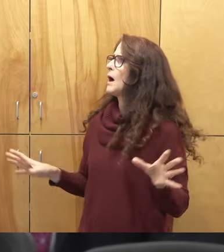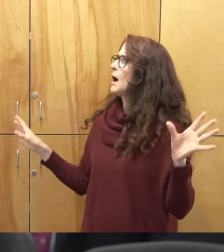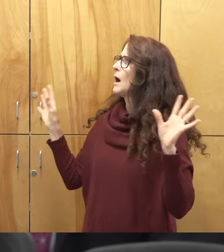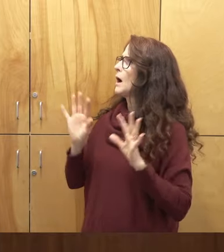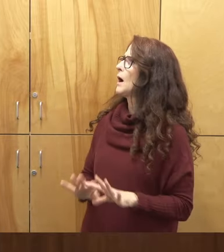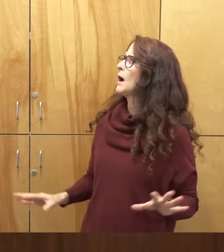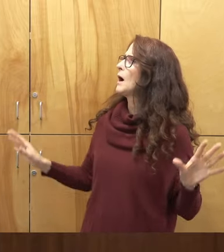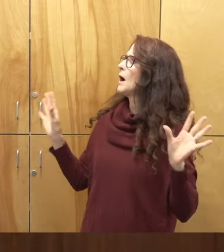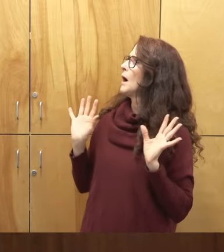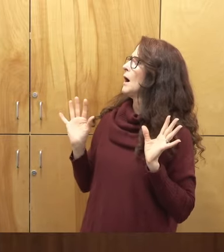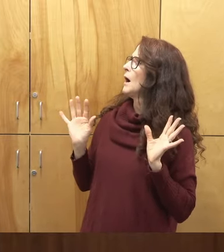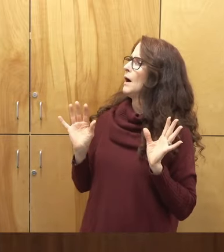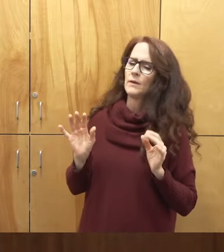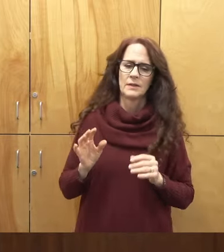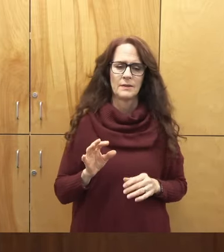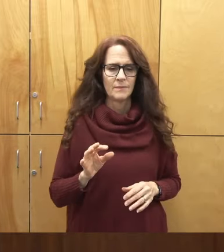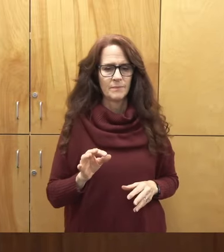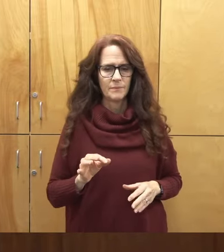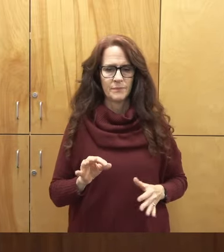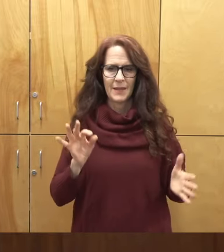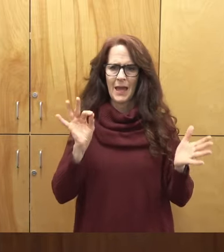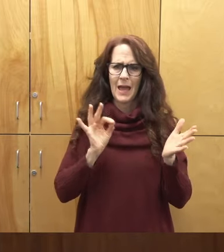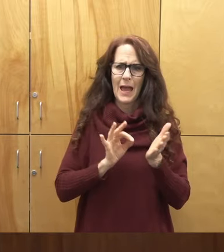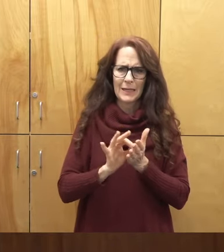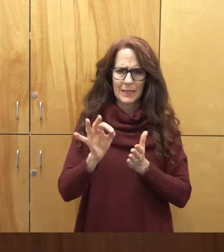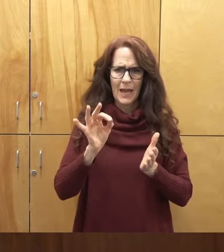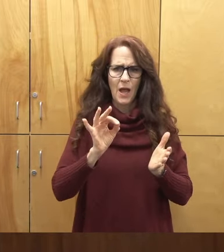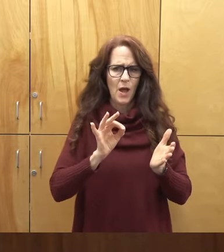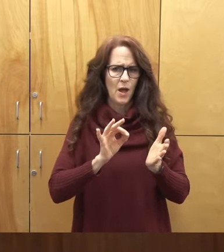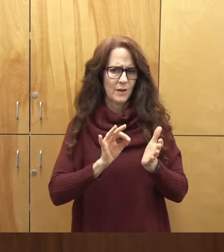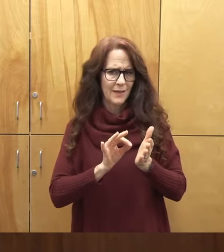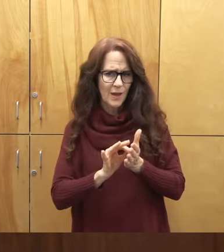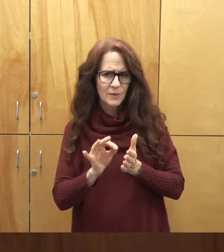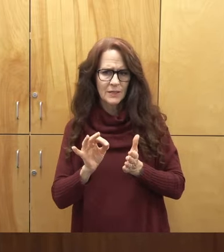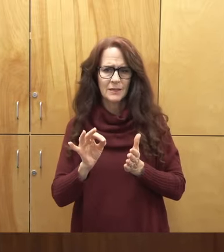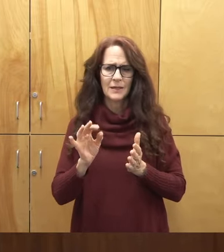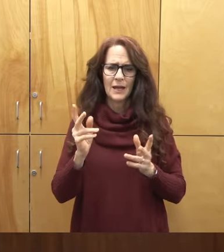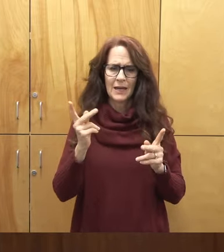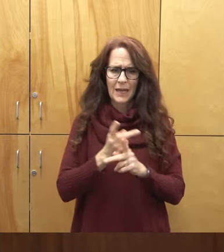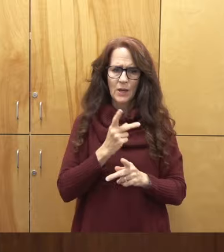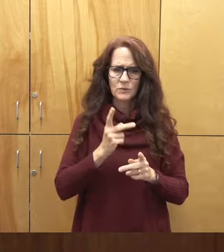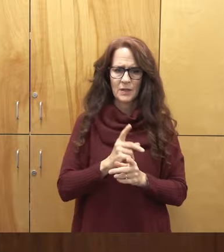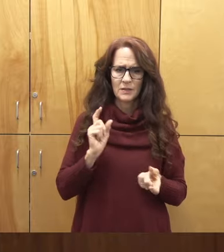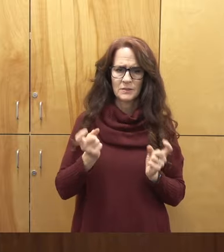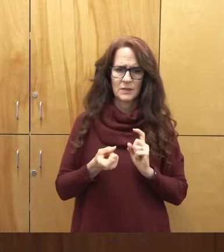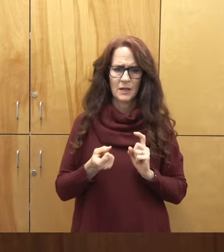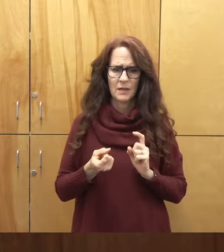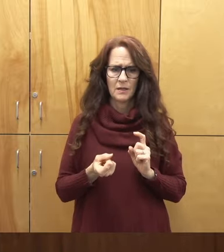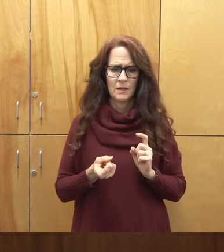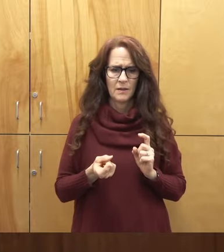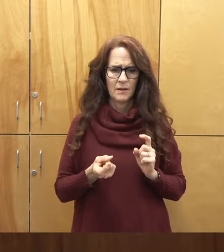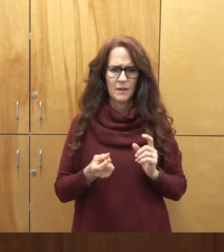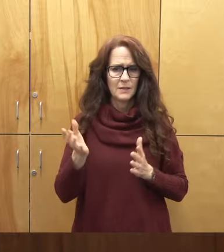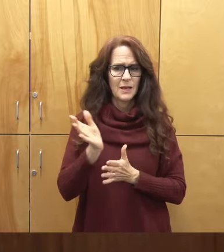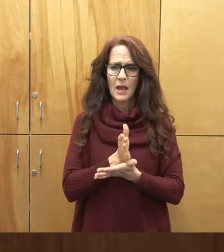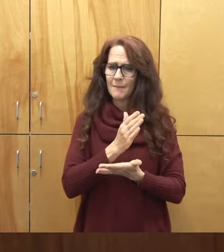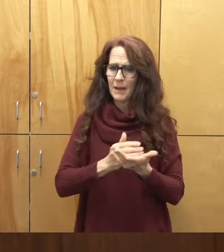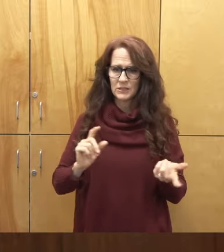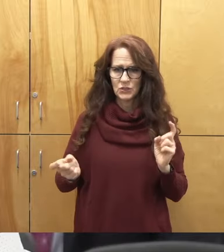know. What is an account? What did you call it? An accounting something? It is change? An accounting calculation change. What is that? Rather than a budget